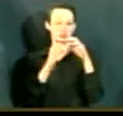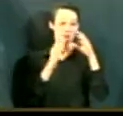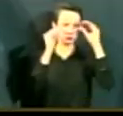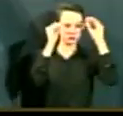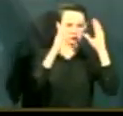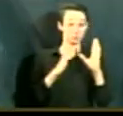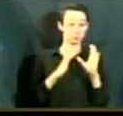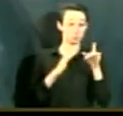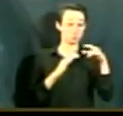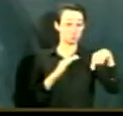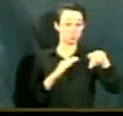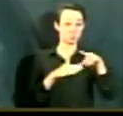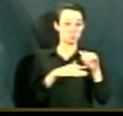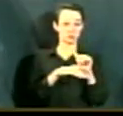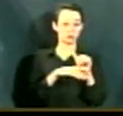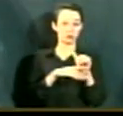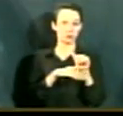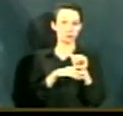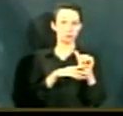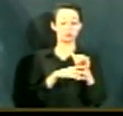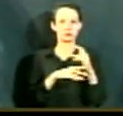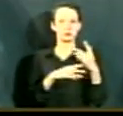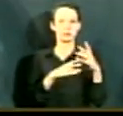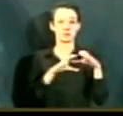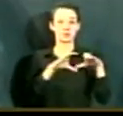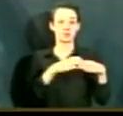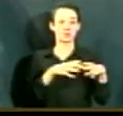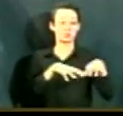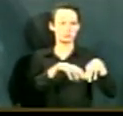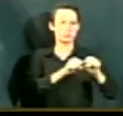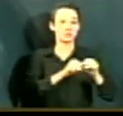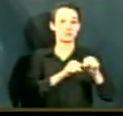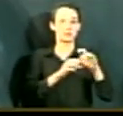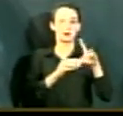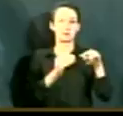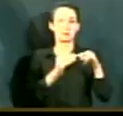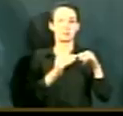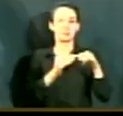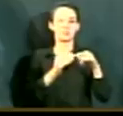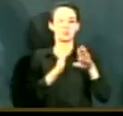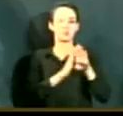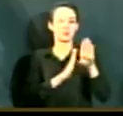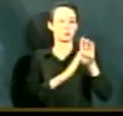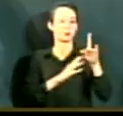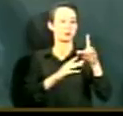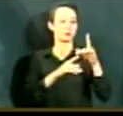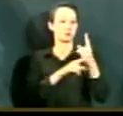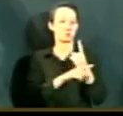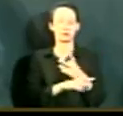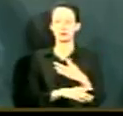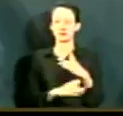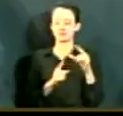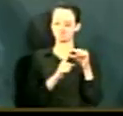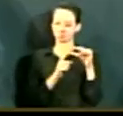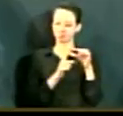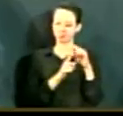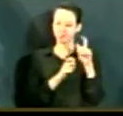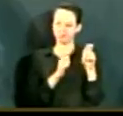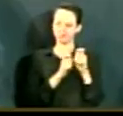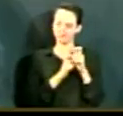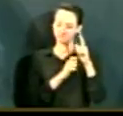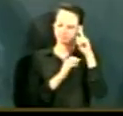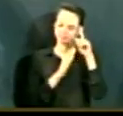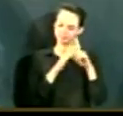taken classes on what is developmentally appropriate. I can't think of what term I'm trying to find in my brain right now, but